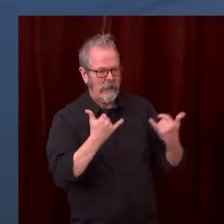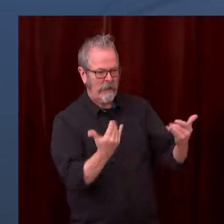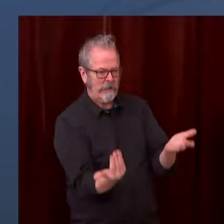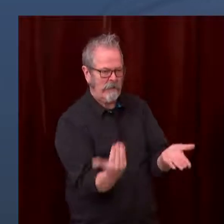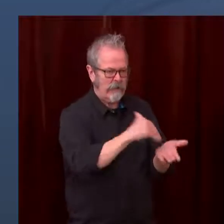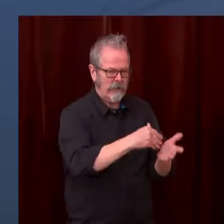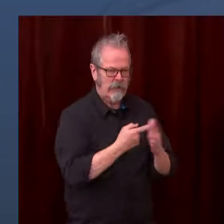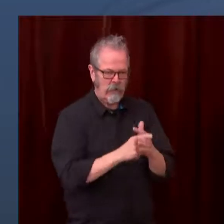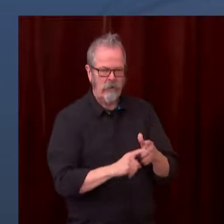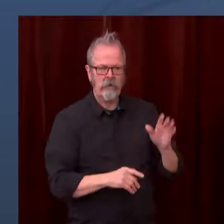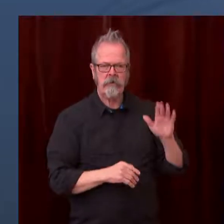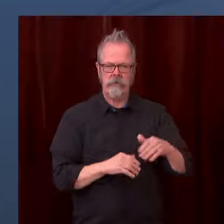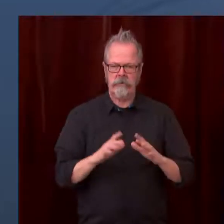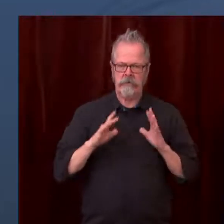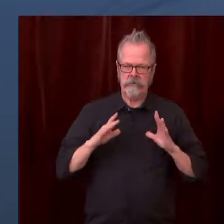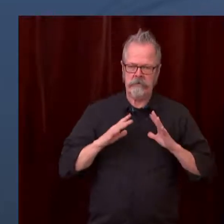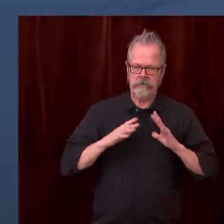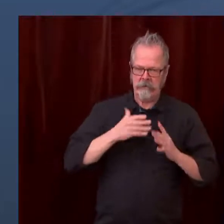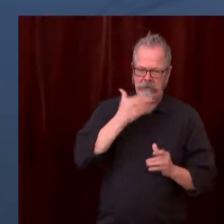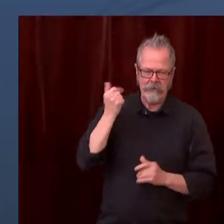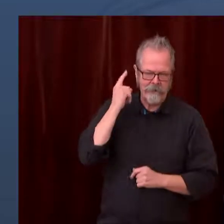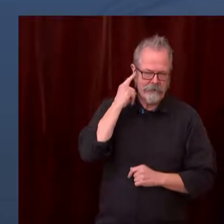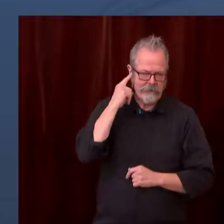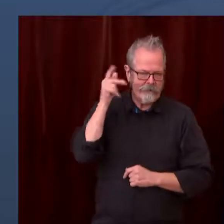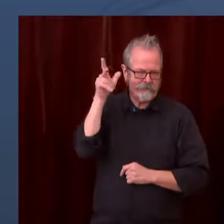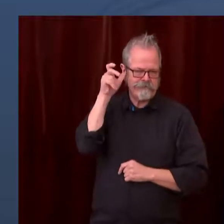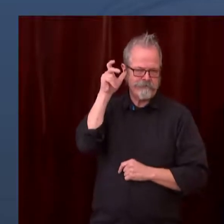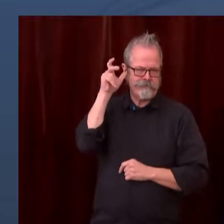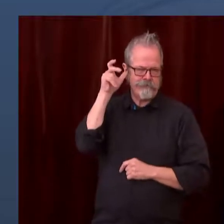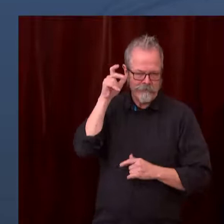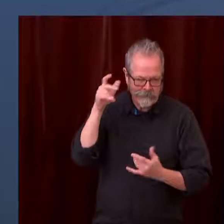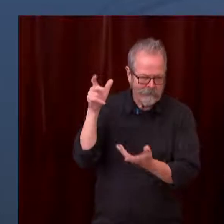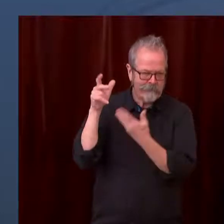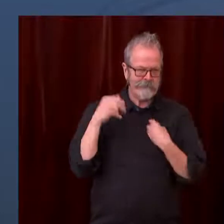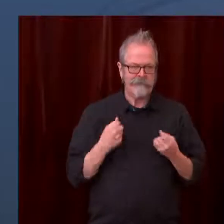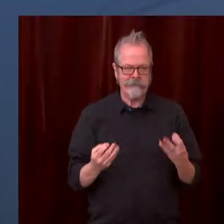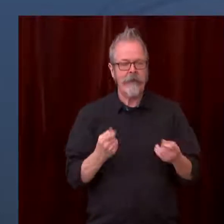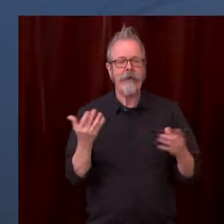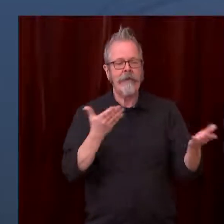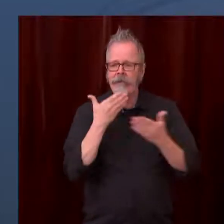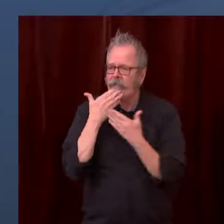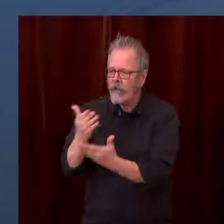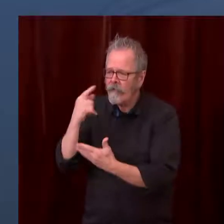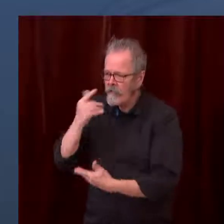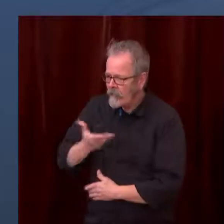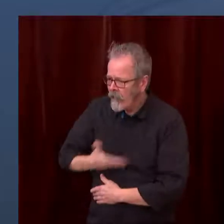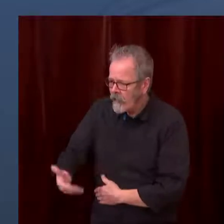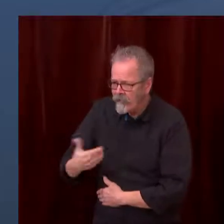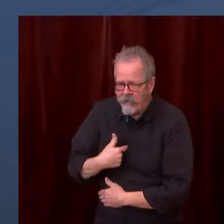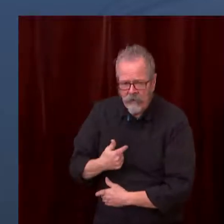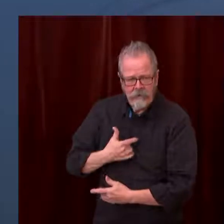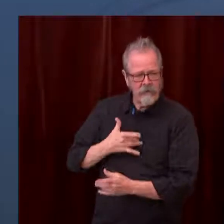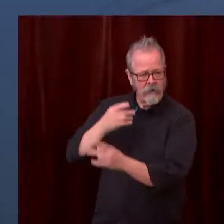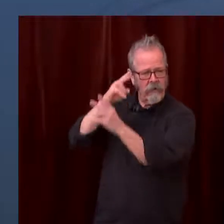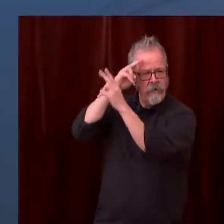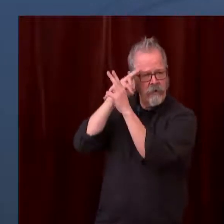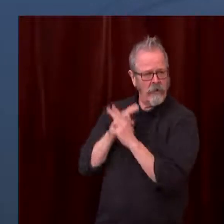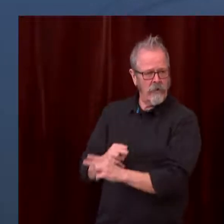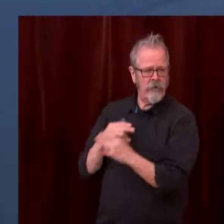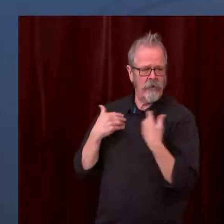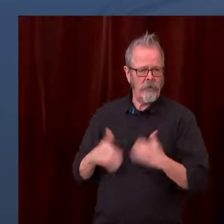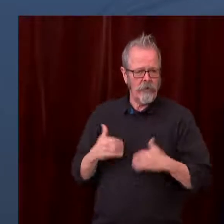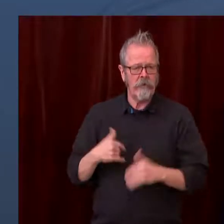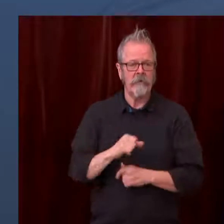me here today. It's an honor to be with you and Senator Carlisle. It's hard to believe it's been a year. But during this entire crisis,